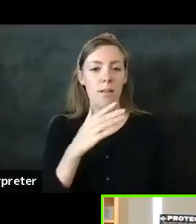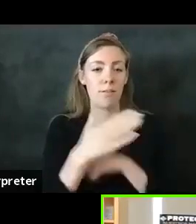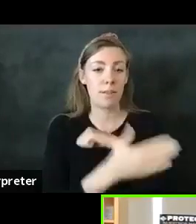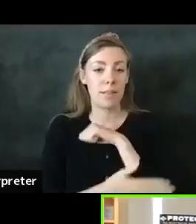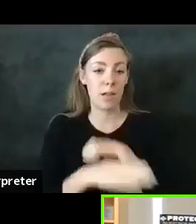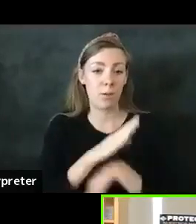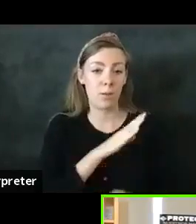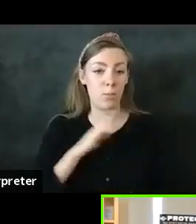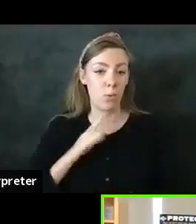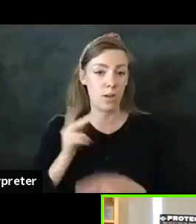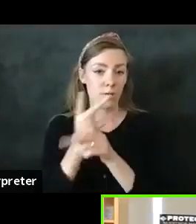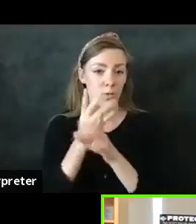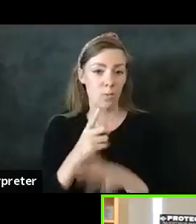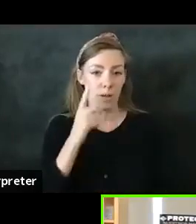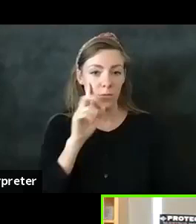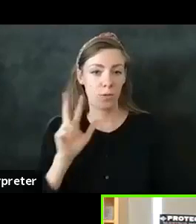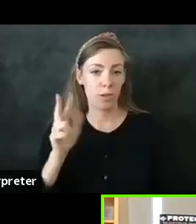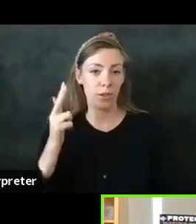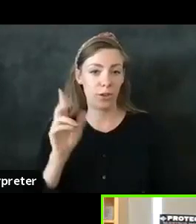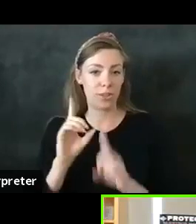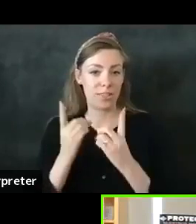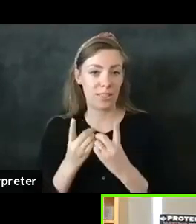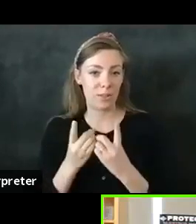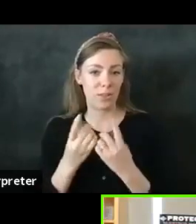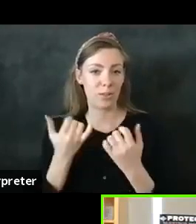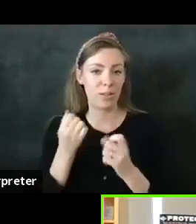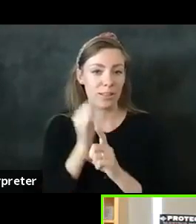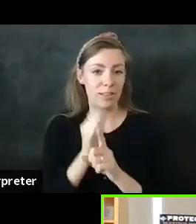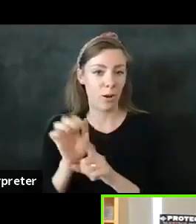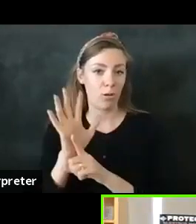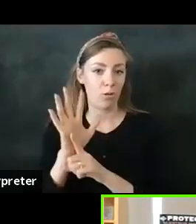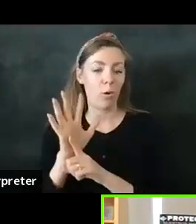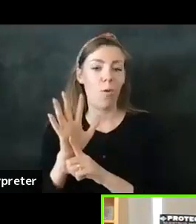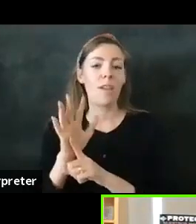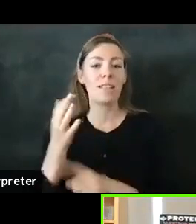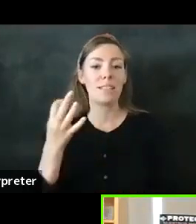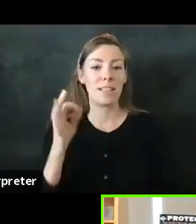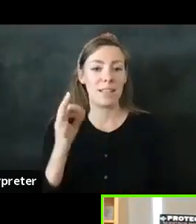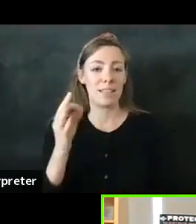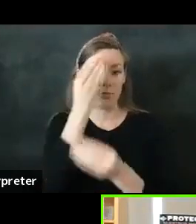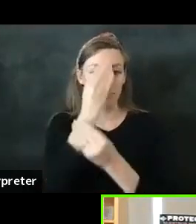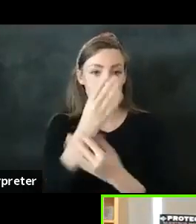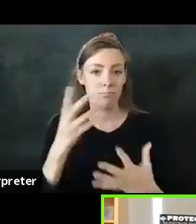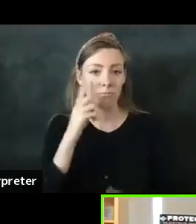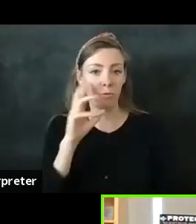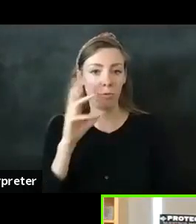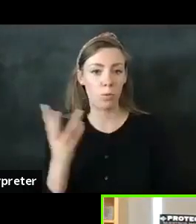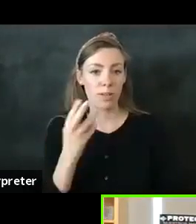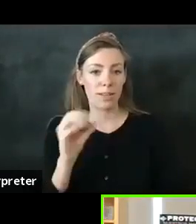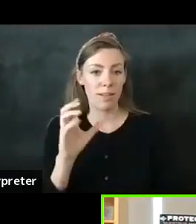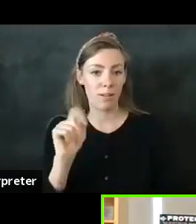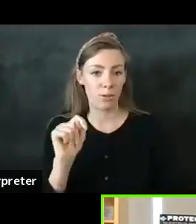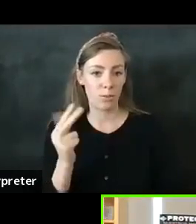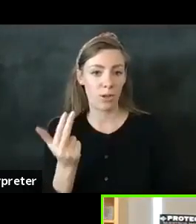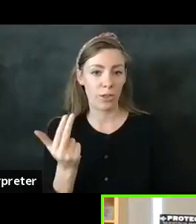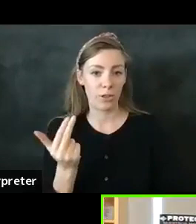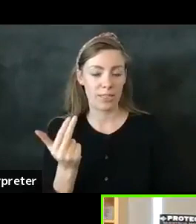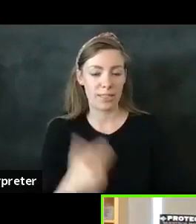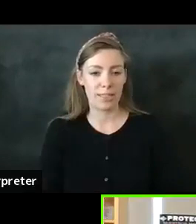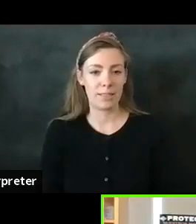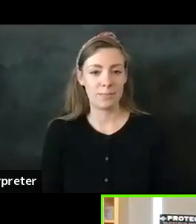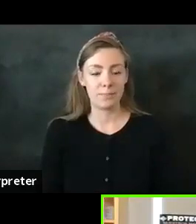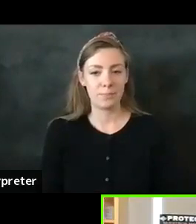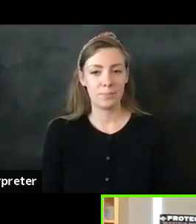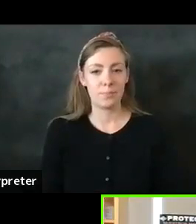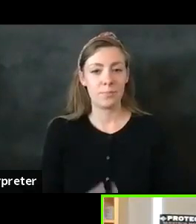3rd District. And this is our COVID-19 update for Wednesday, October 13th.